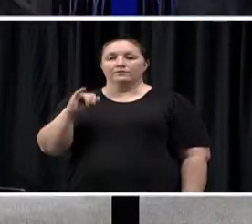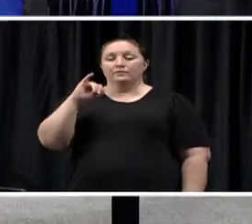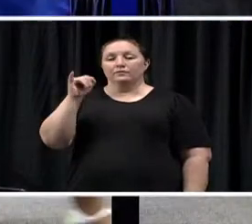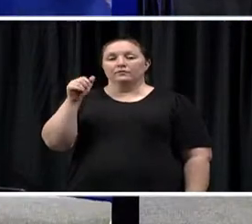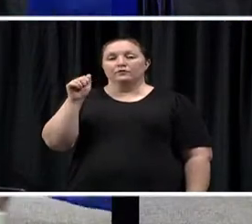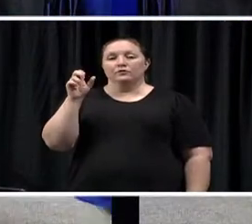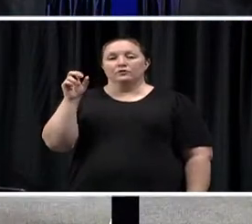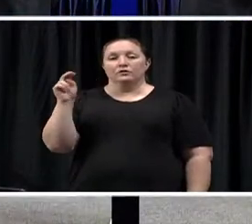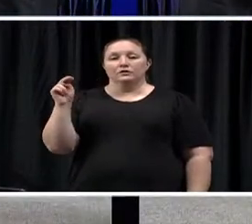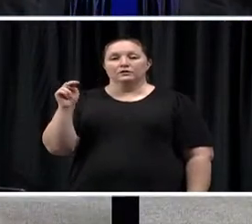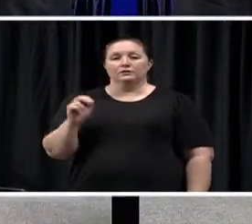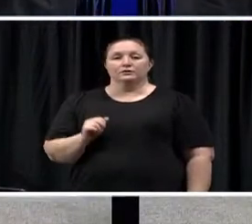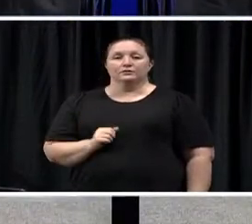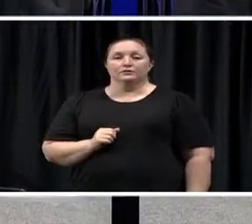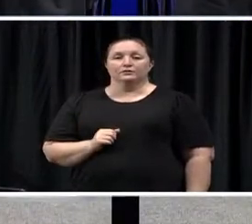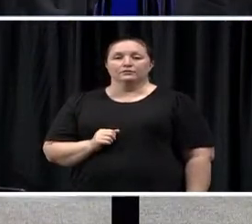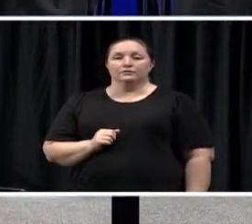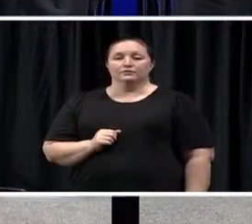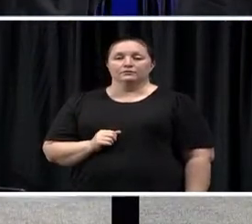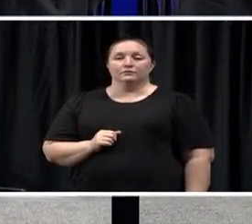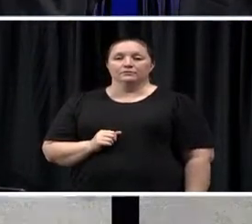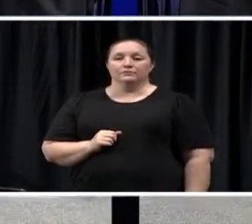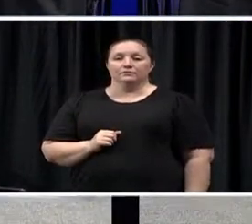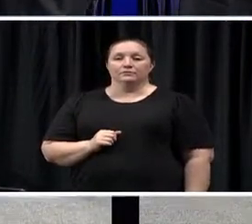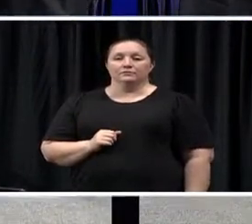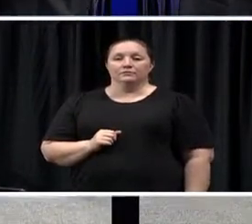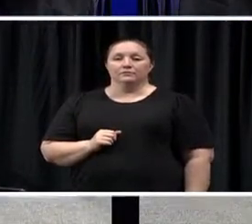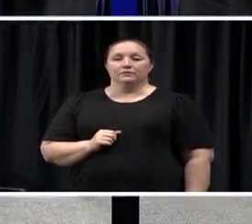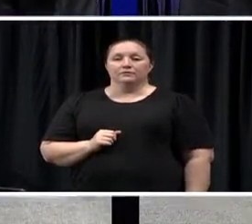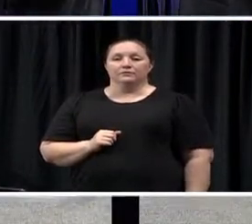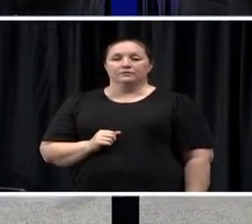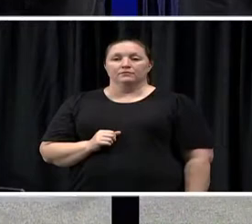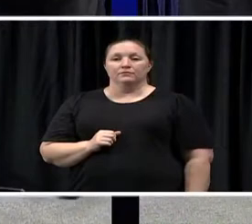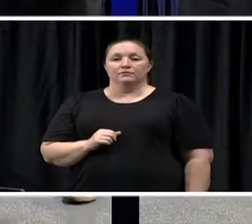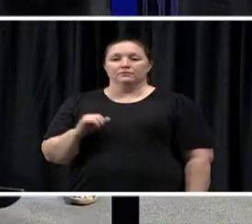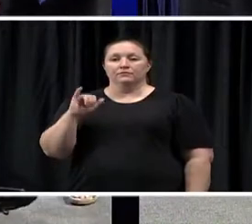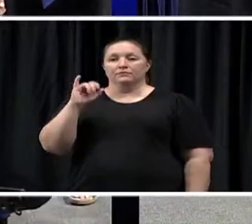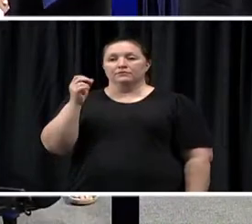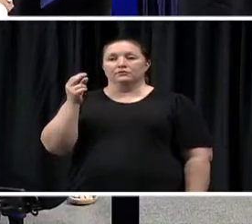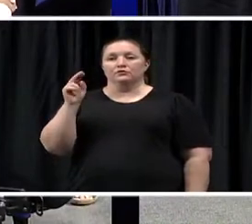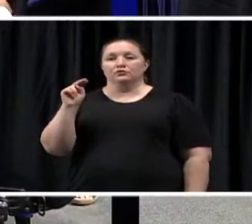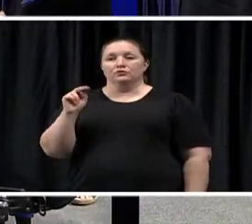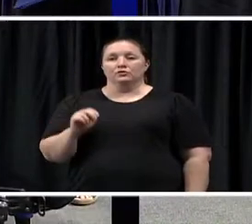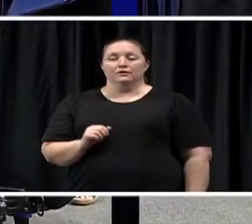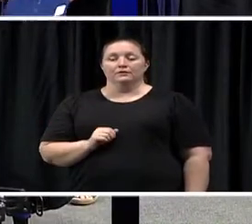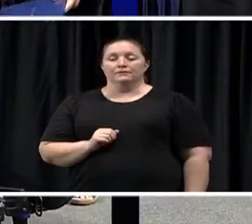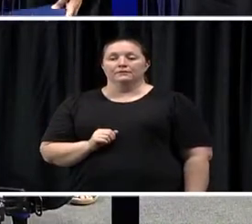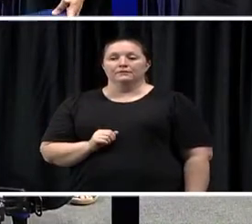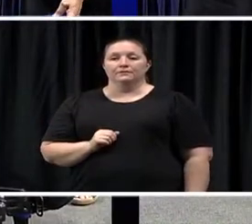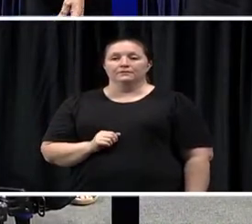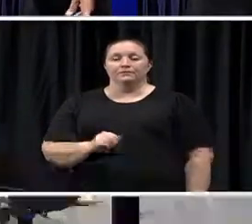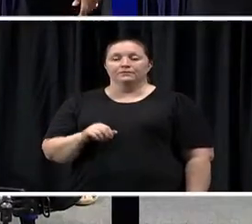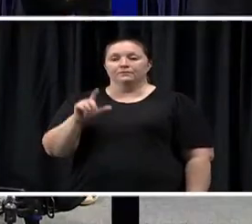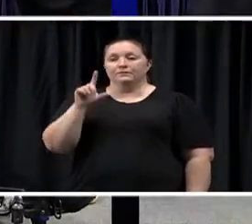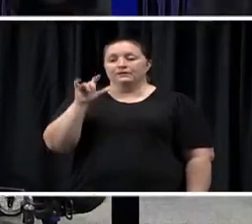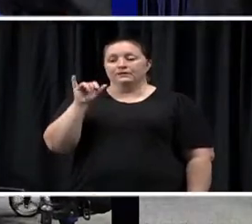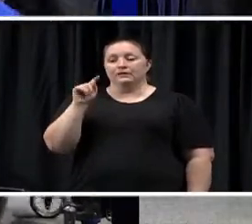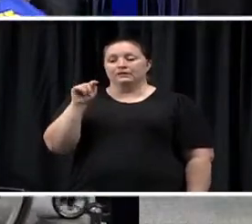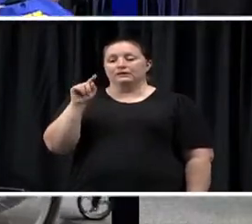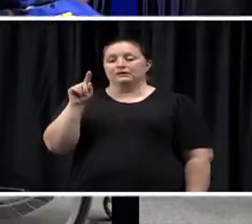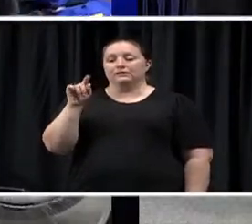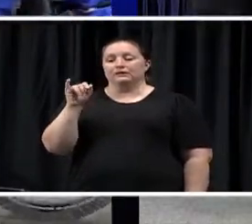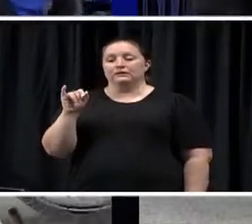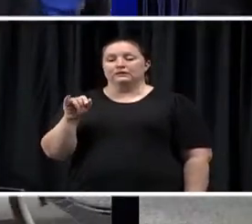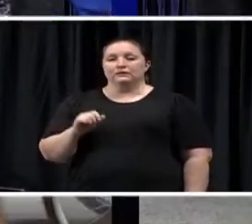Jason Oliver Santos Lopez. Johnny Reyes. Litzy